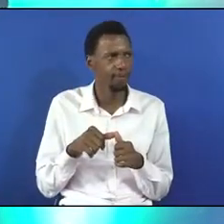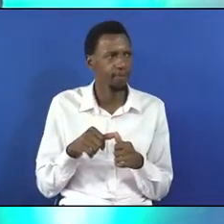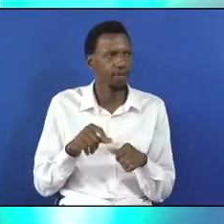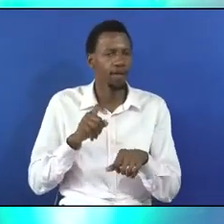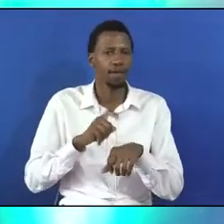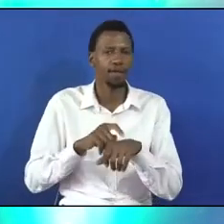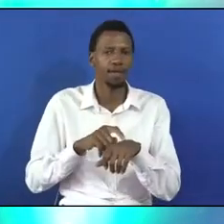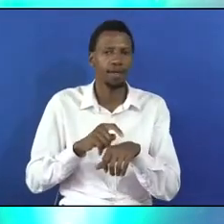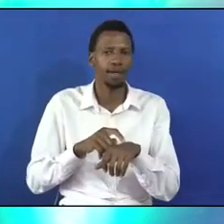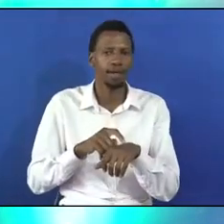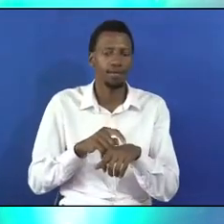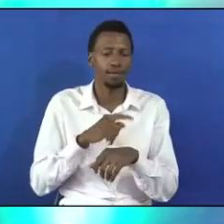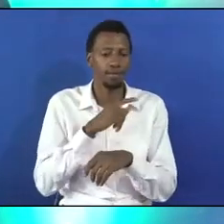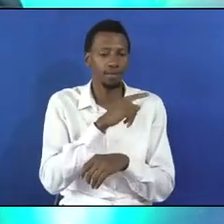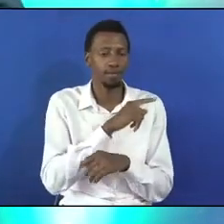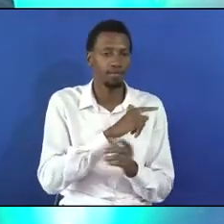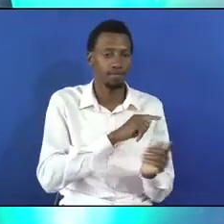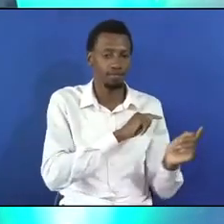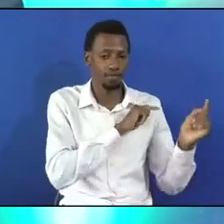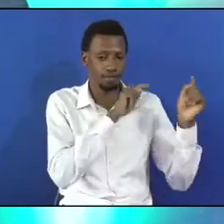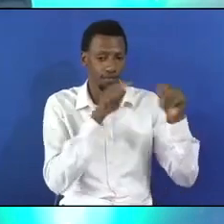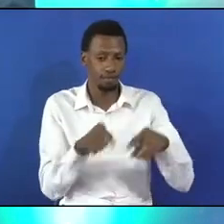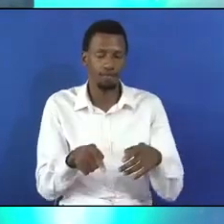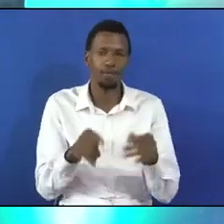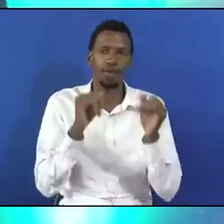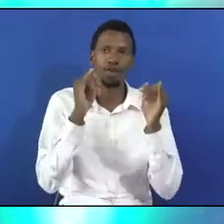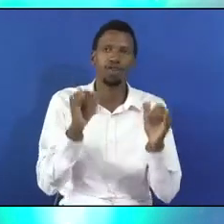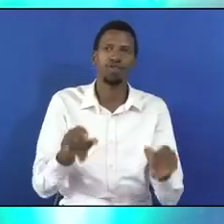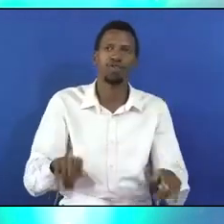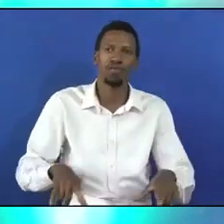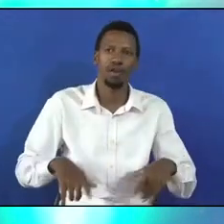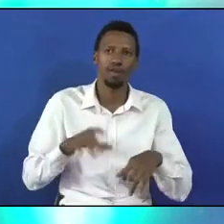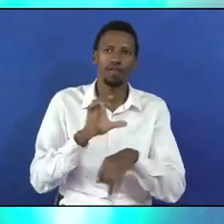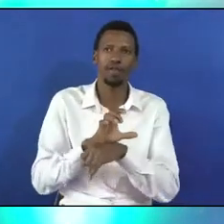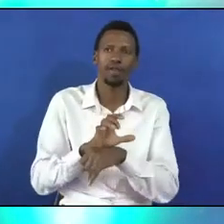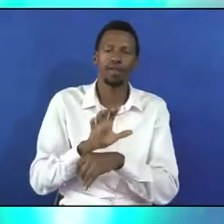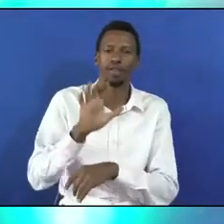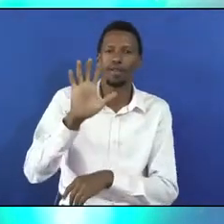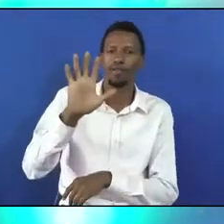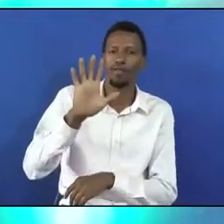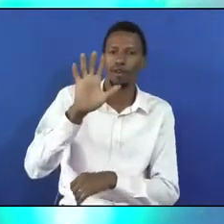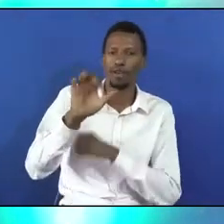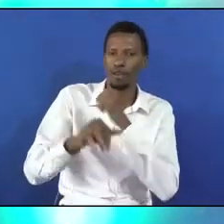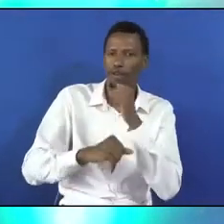when I came to Newlife, that is 5 years ago.